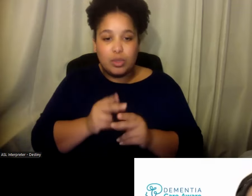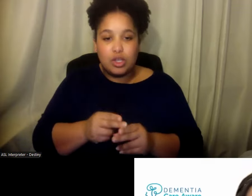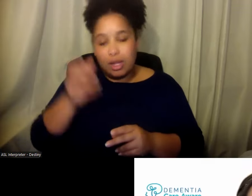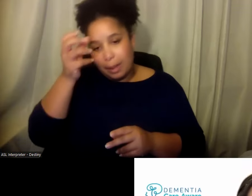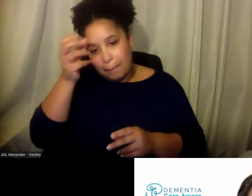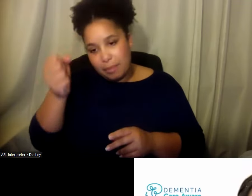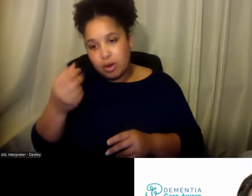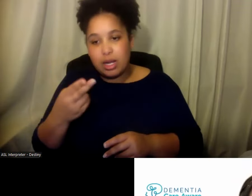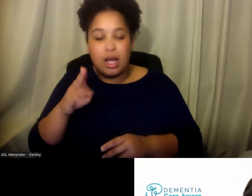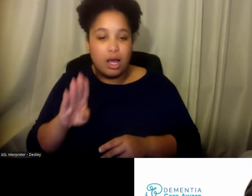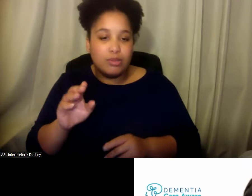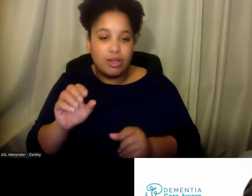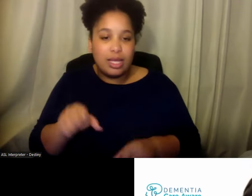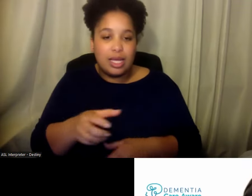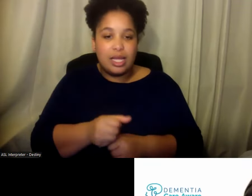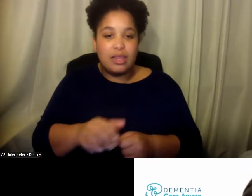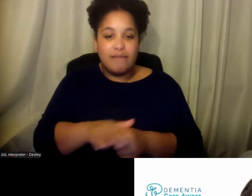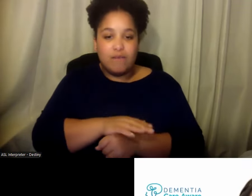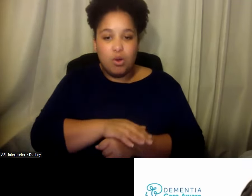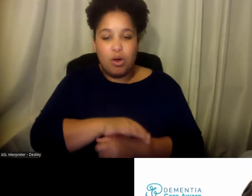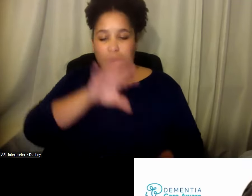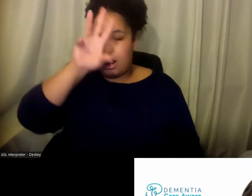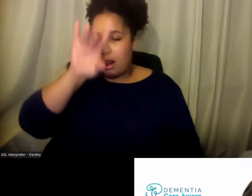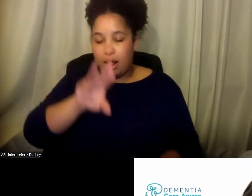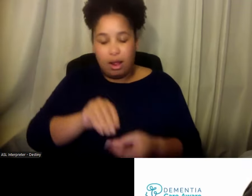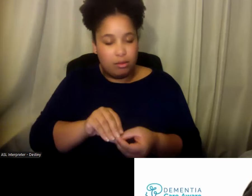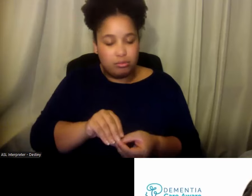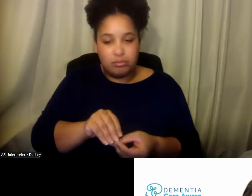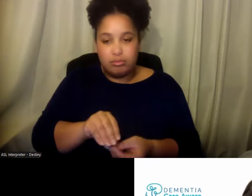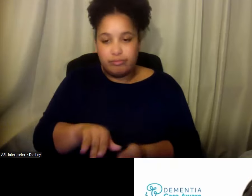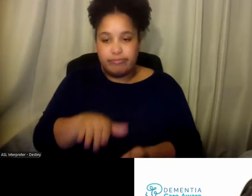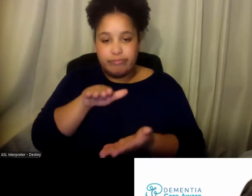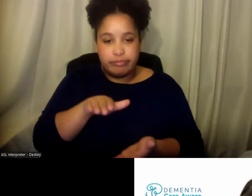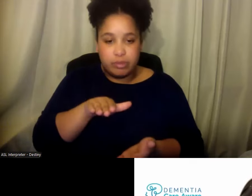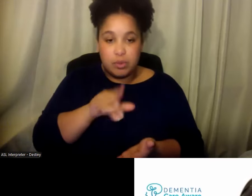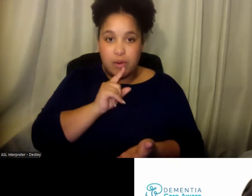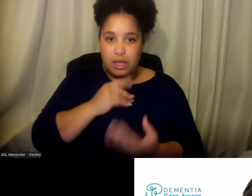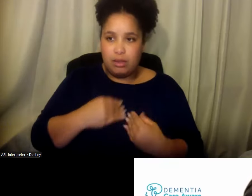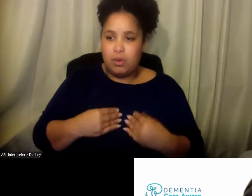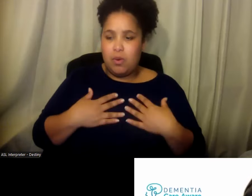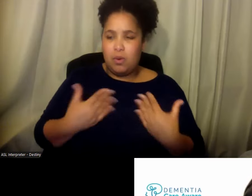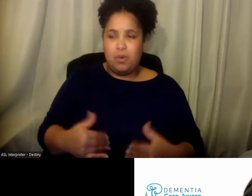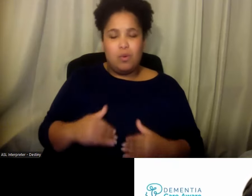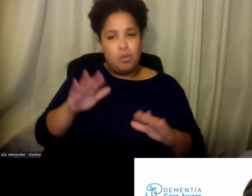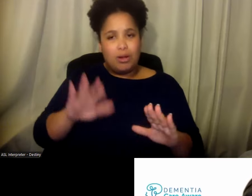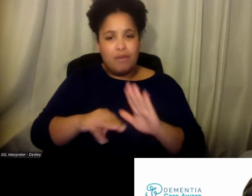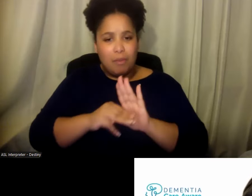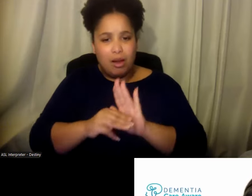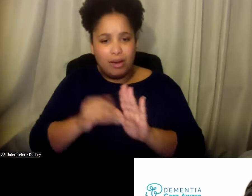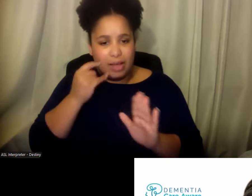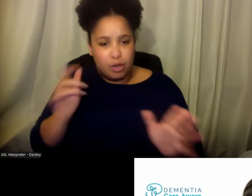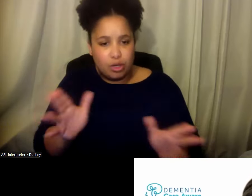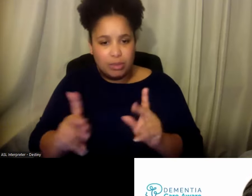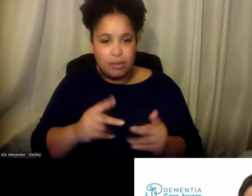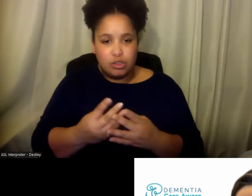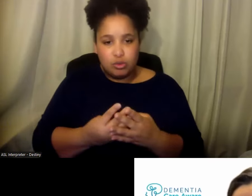across the state so that they would get the full workup. And that is a very inspiring model. If we really encourage people to screen,